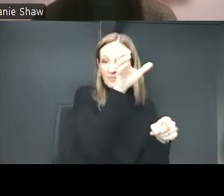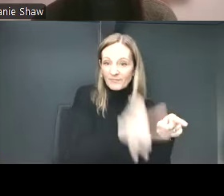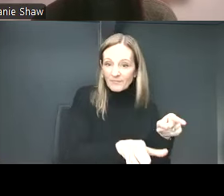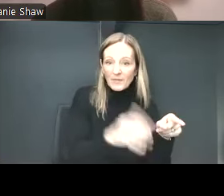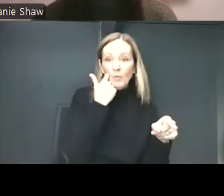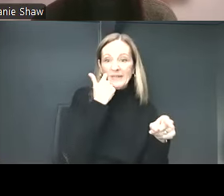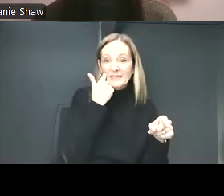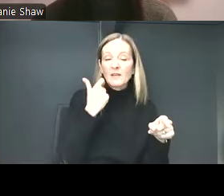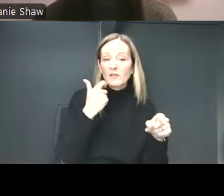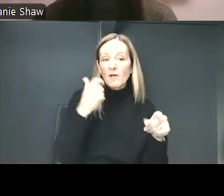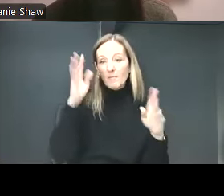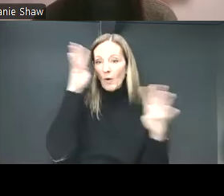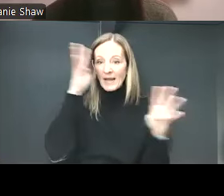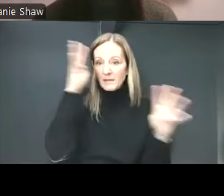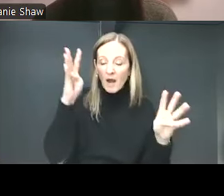trial.